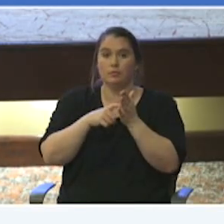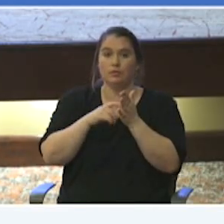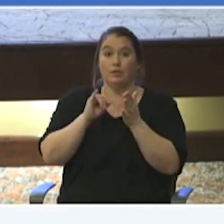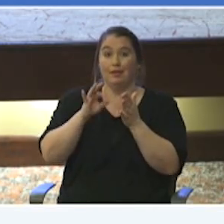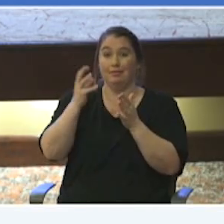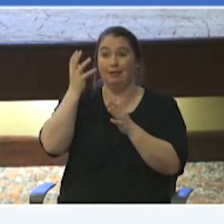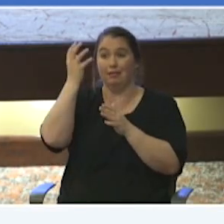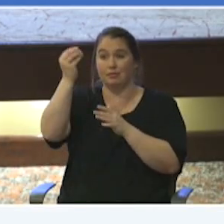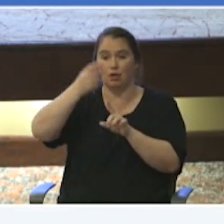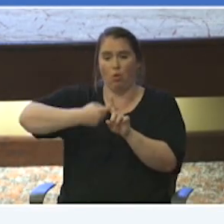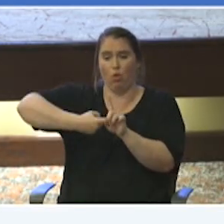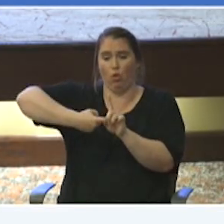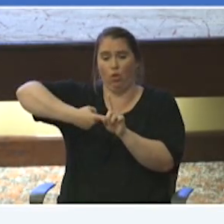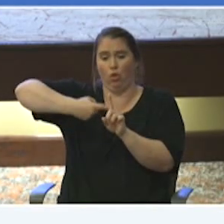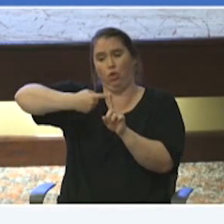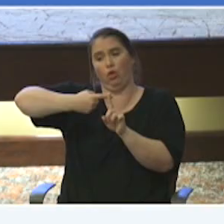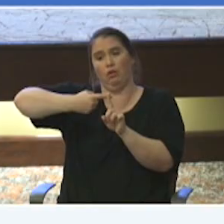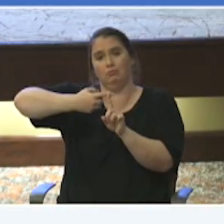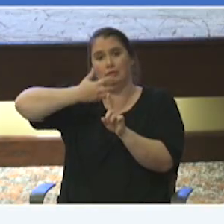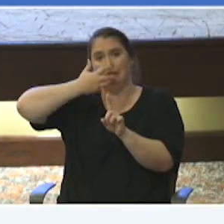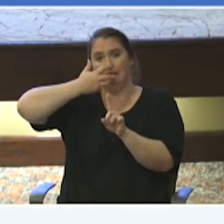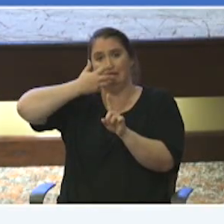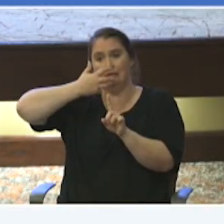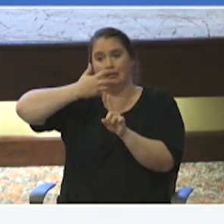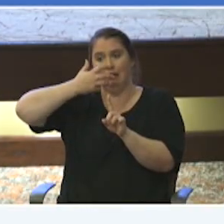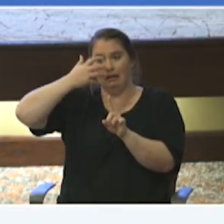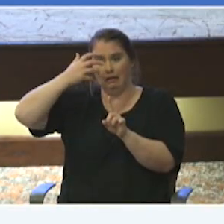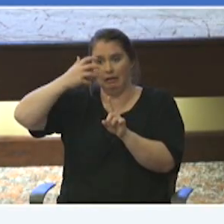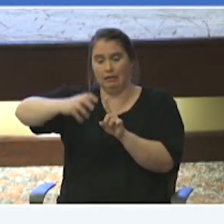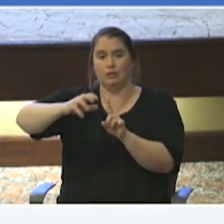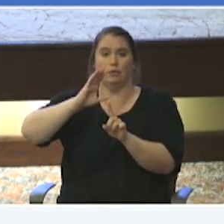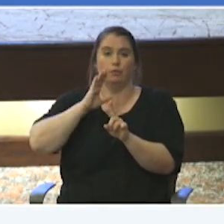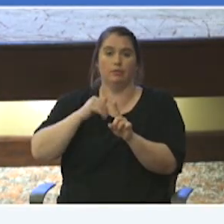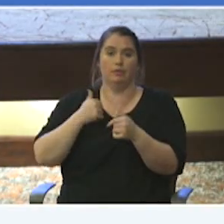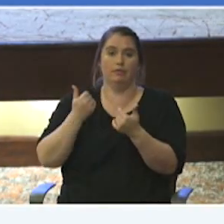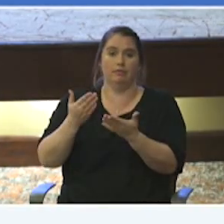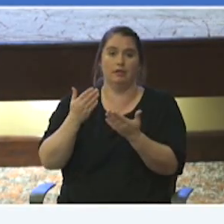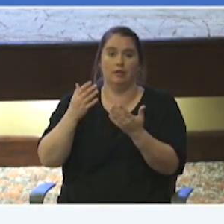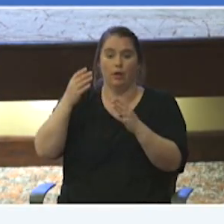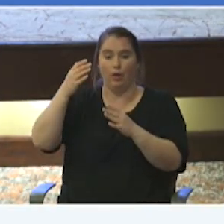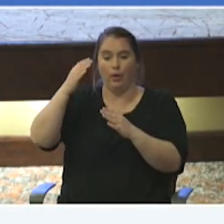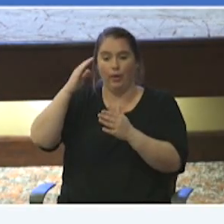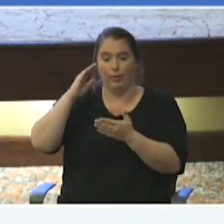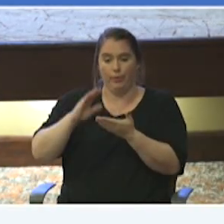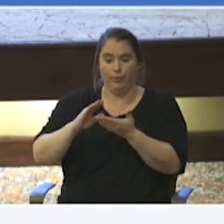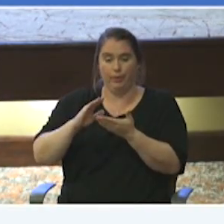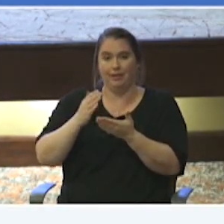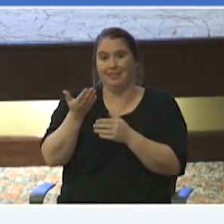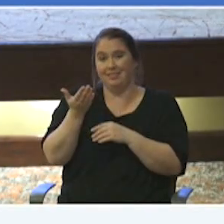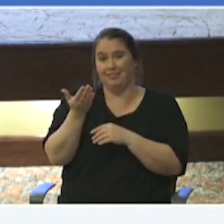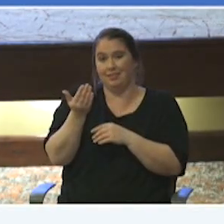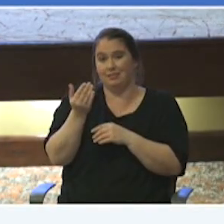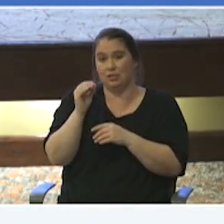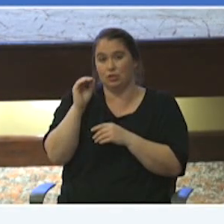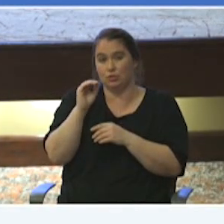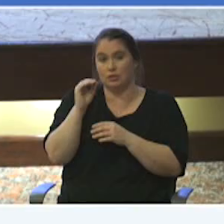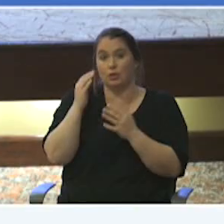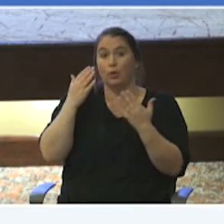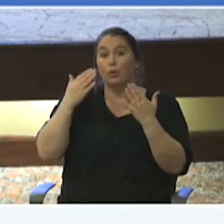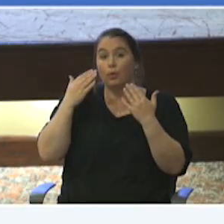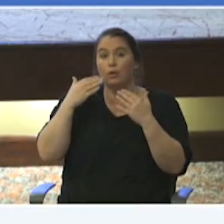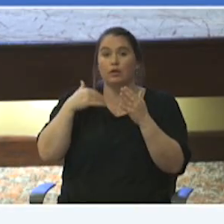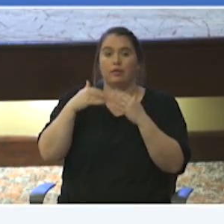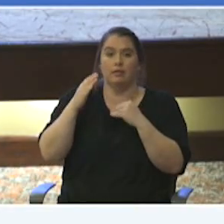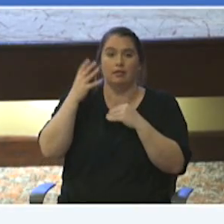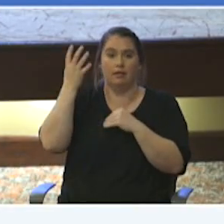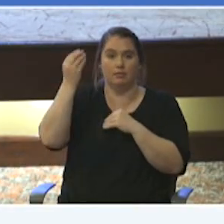hot, you would have to cool to a temperature of 15 degrees, cooler than the outside temperature,